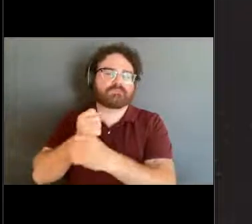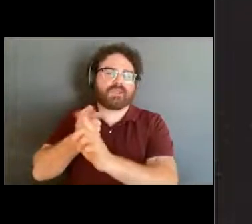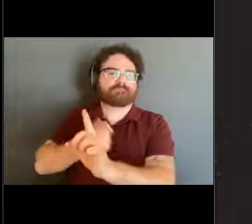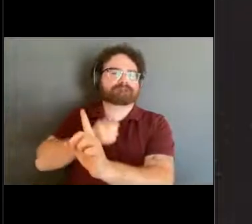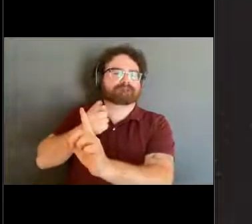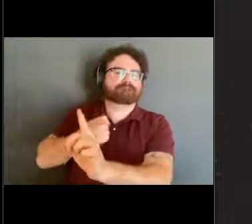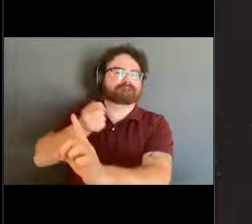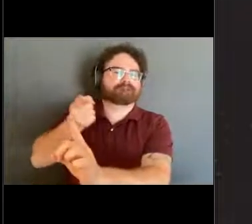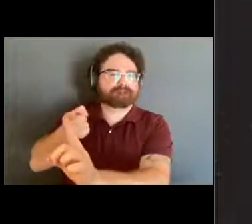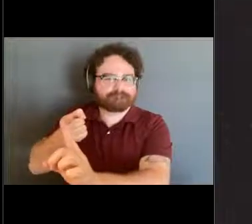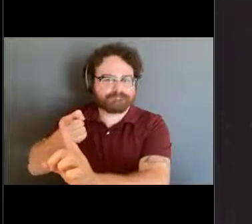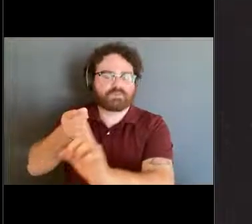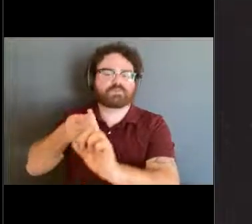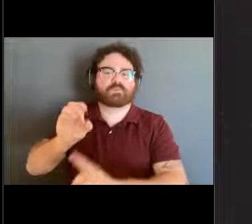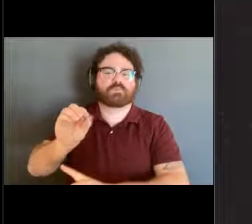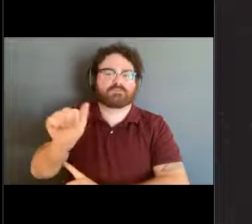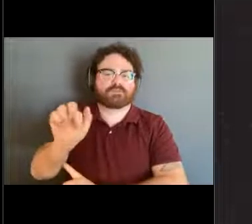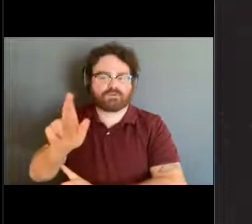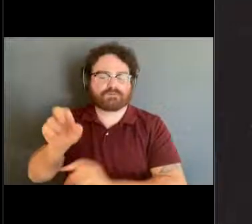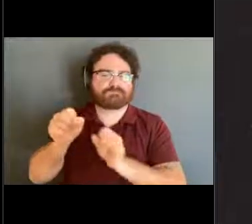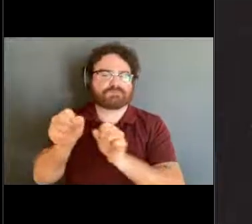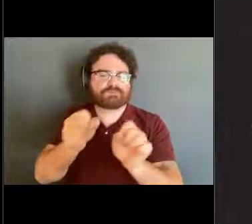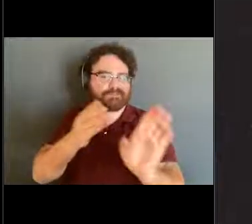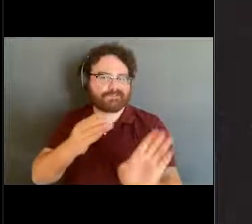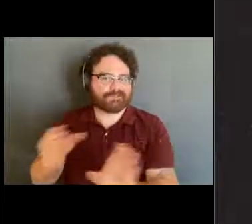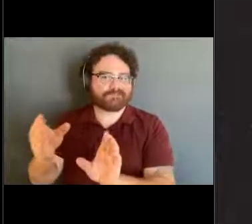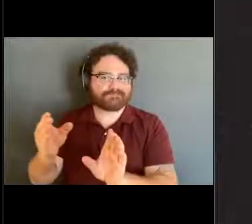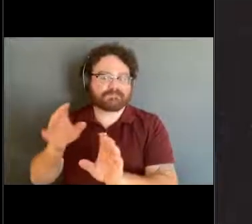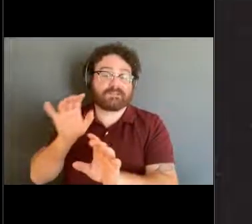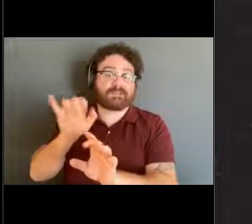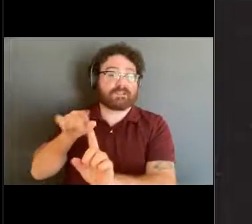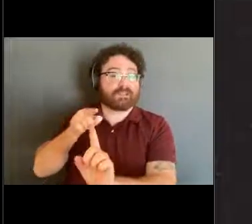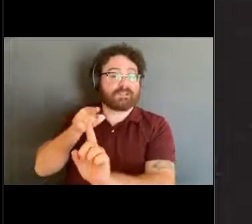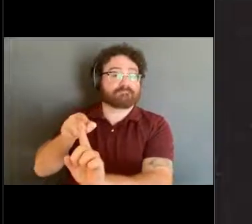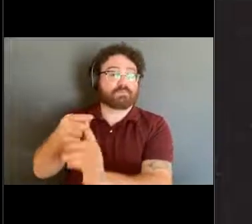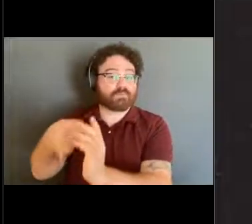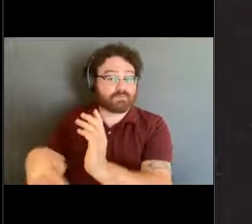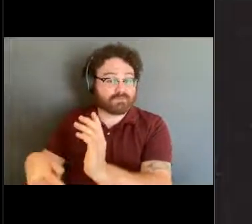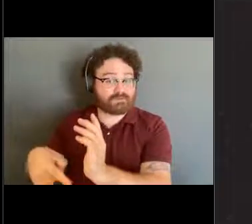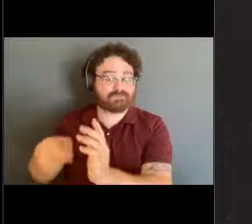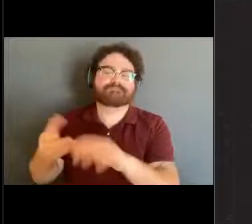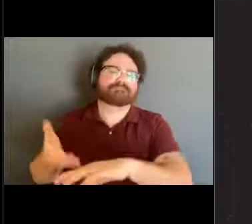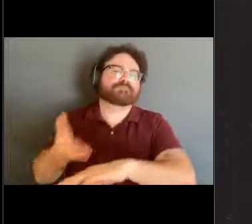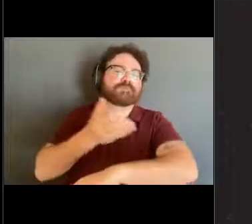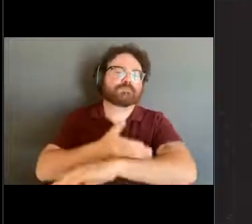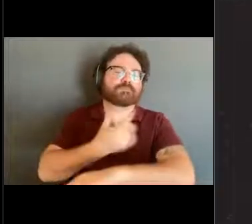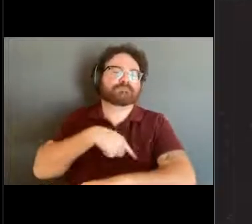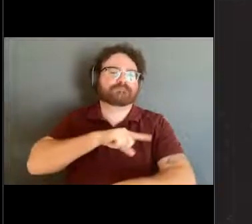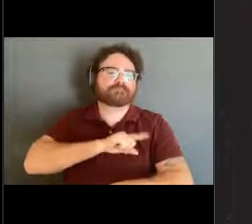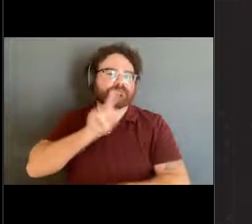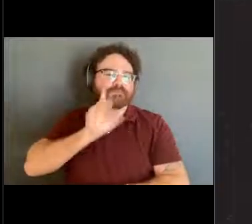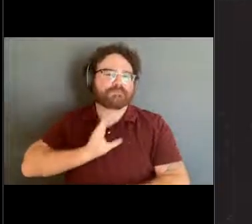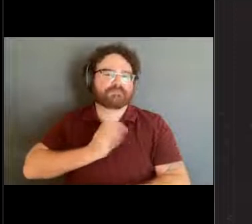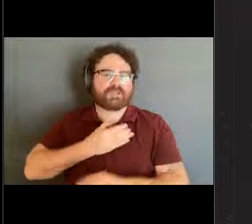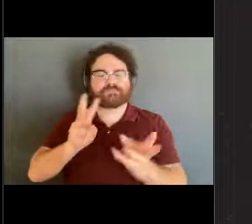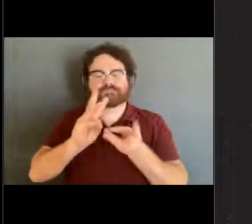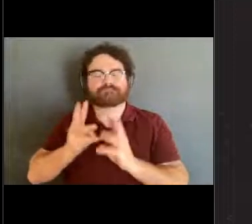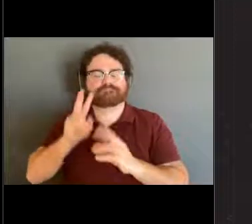OAR strategic plan, and that is to make forecasts better. Obviously, doing